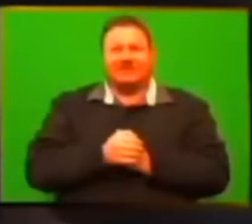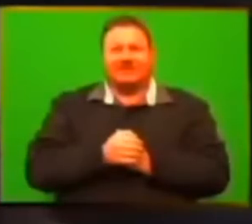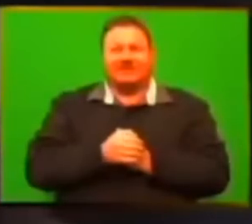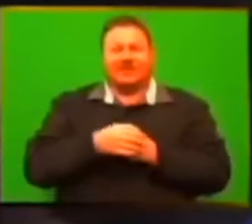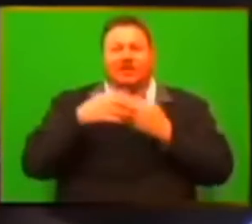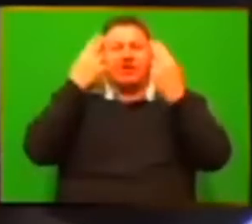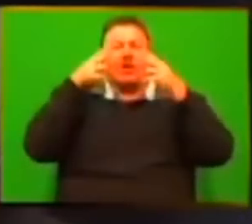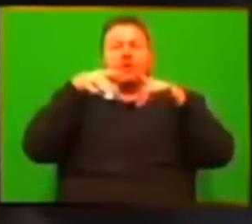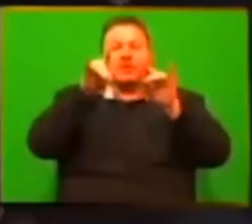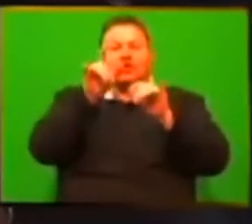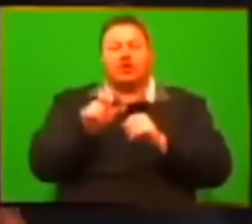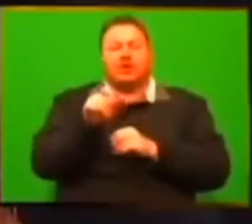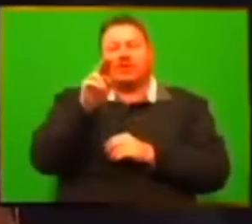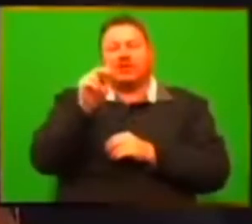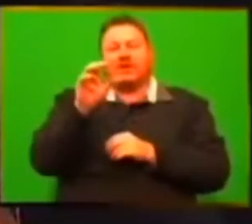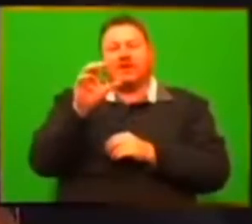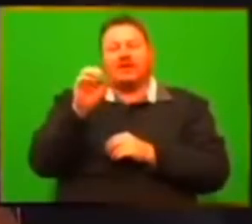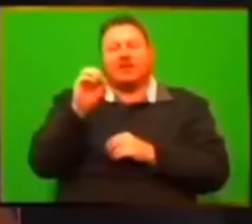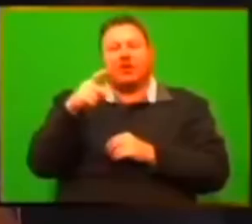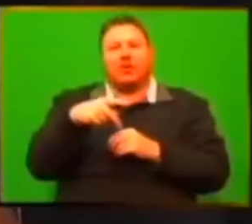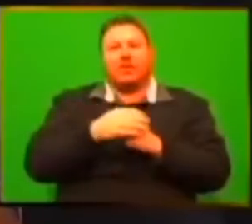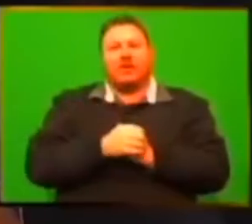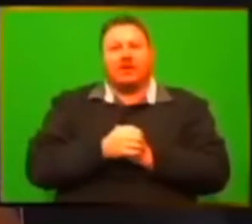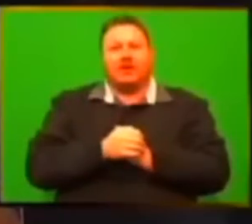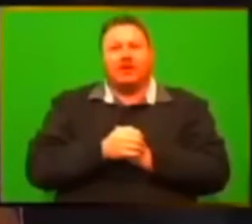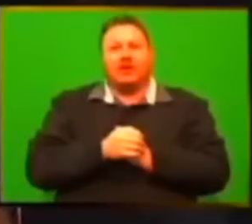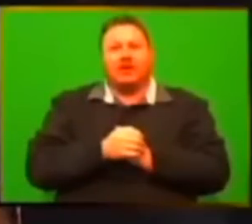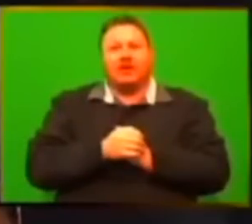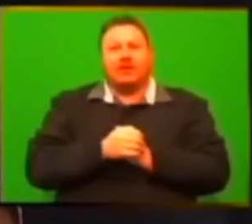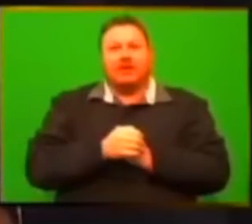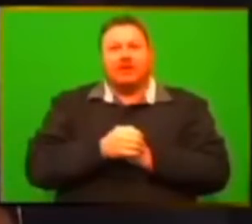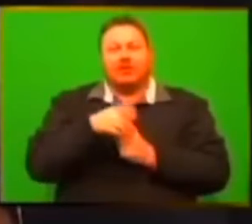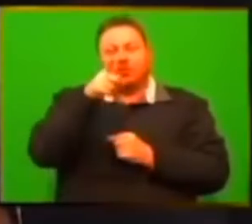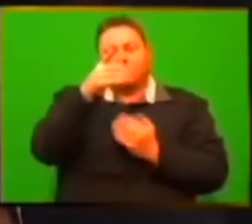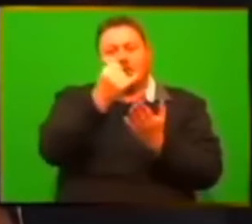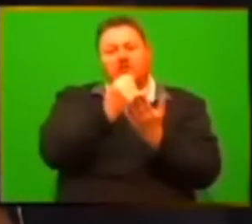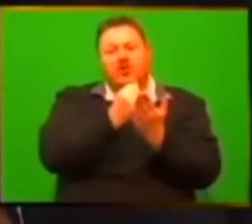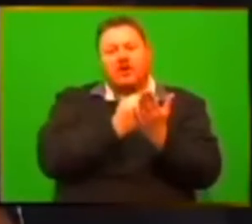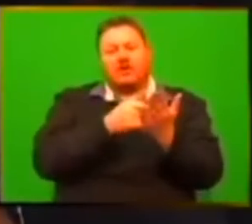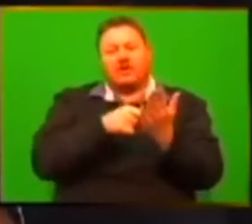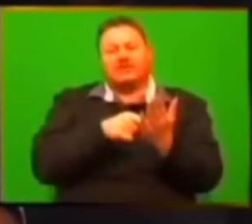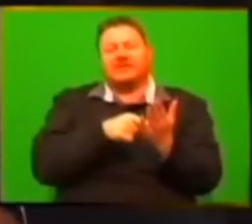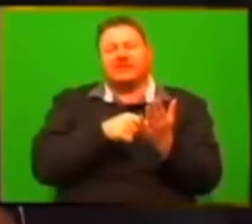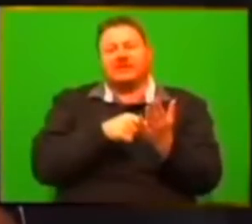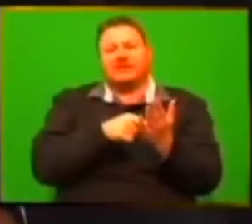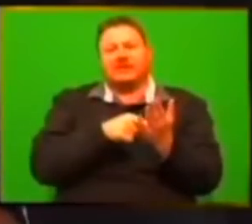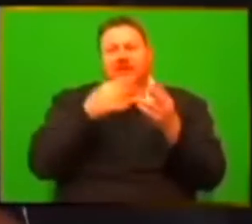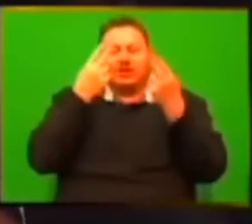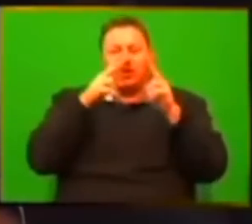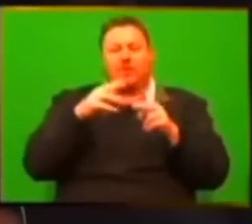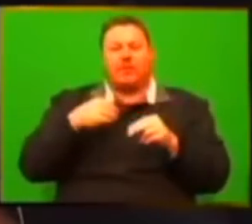Honorable Chairperson of the NCOP, you instructed that the Honorable